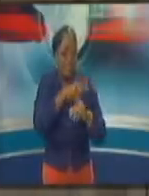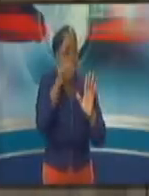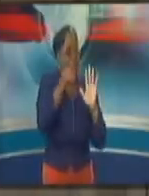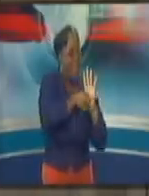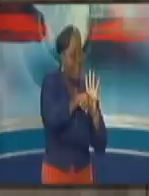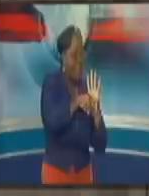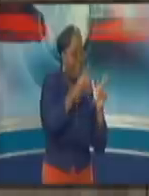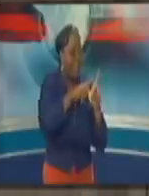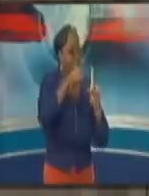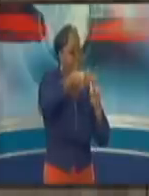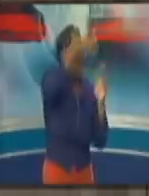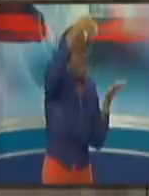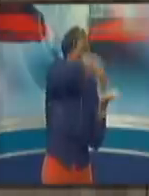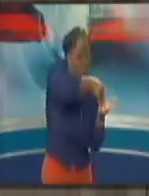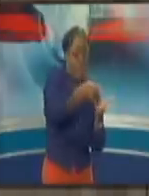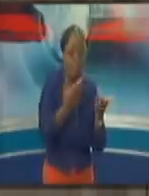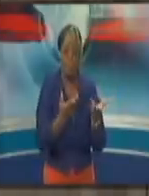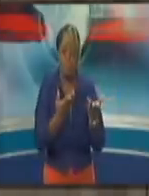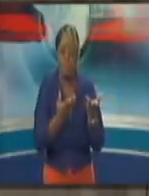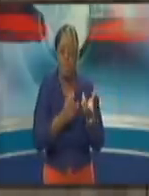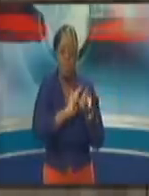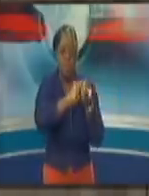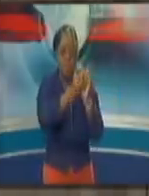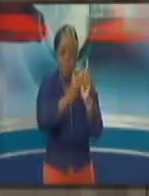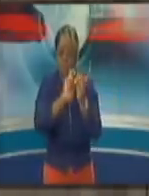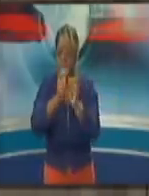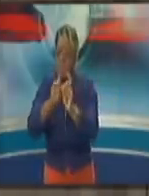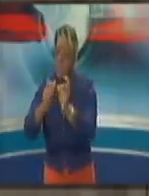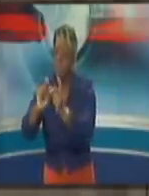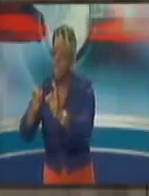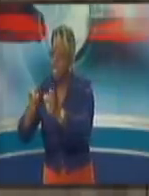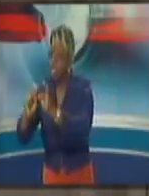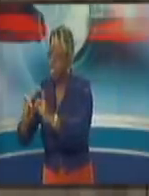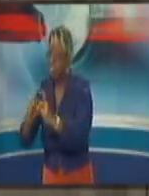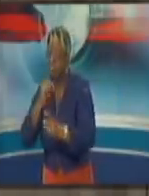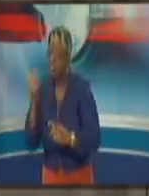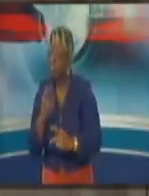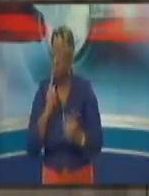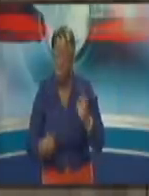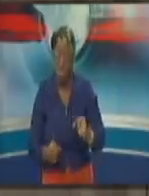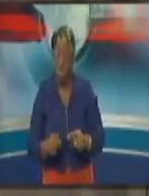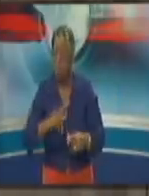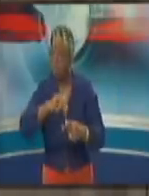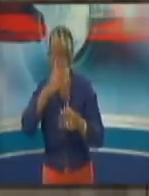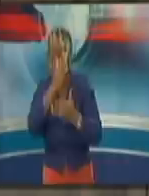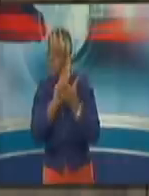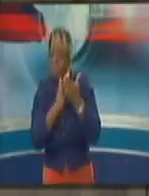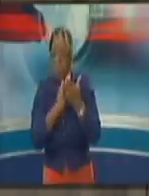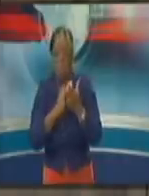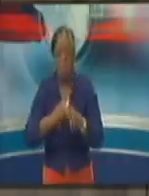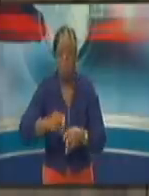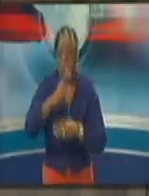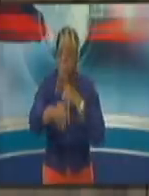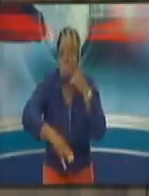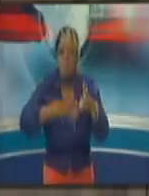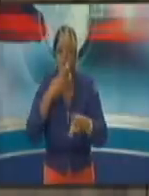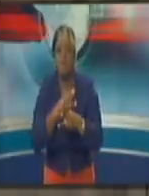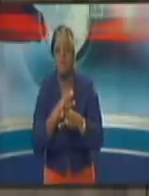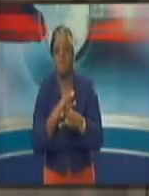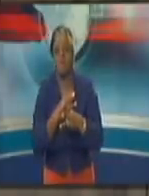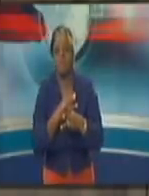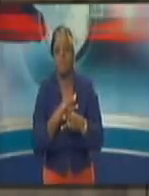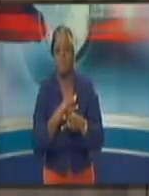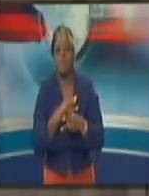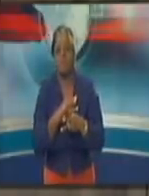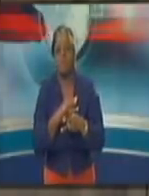positive again. So we are seeing that phenomenon occurring not only in Trinidad, in other parts of the world. It is not unique, though, to this